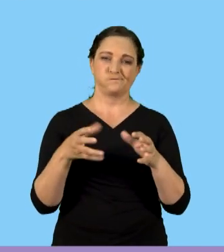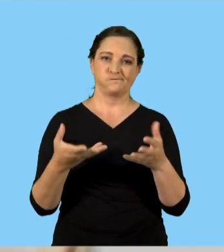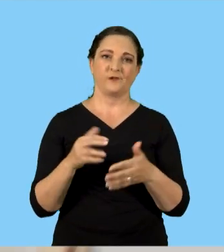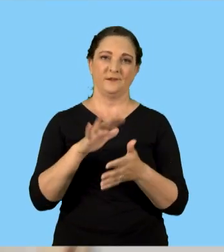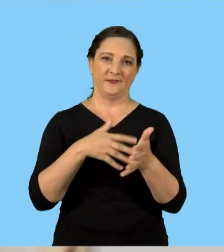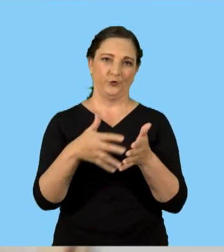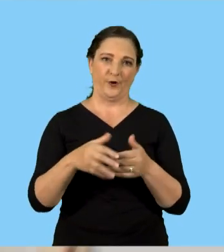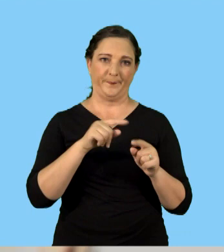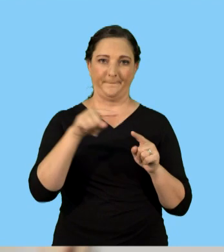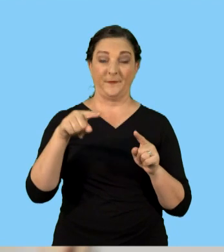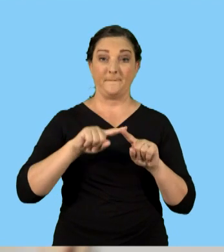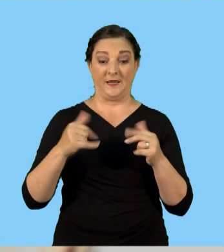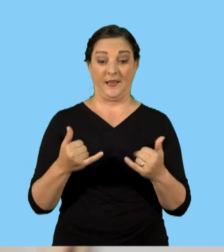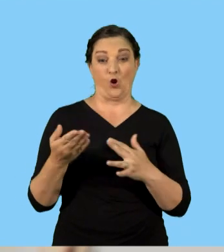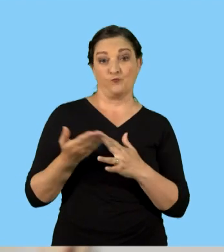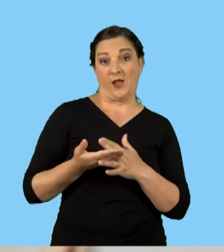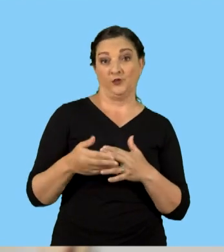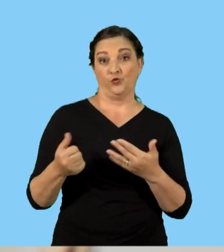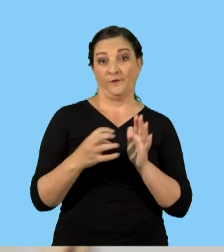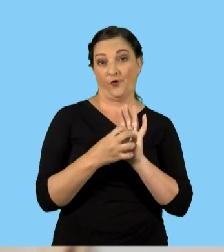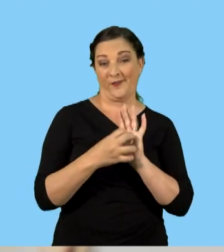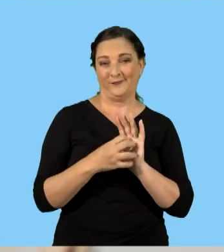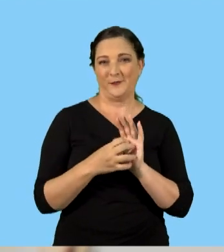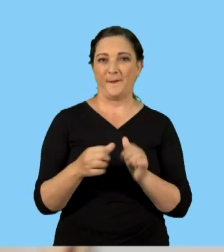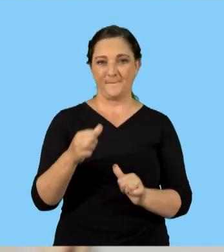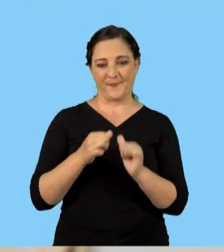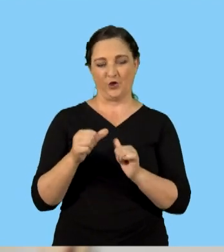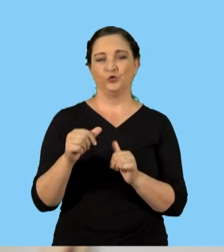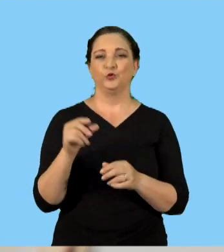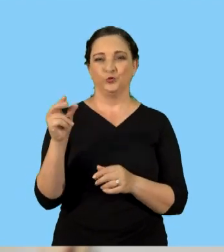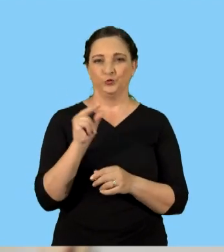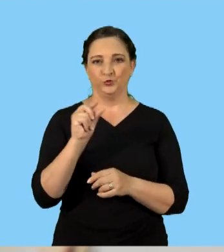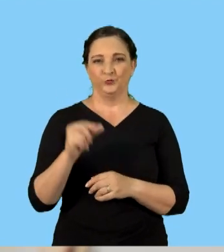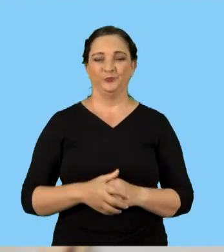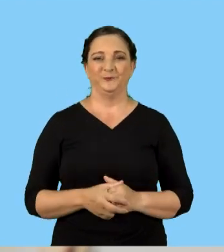values. Let's quickly go to an ad break and then we'll see just now for the rest of our lesson.